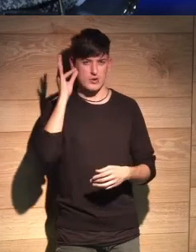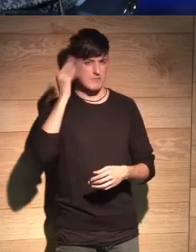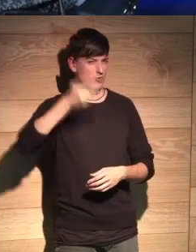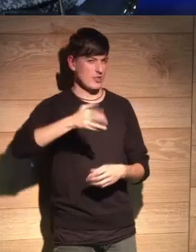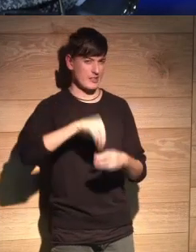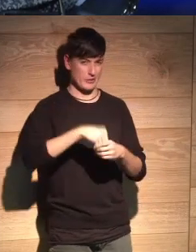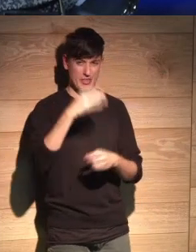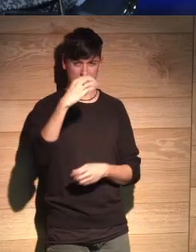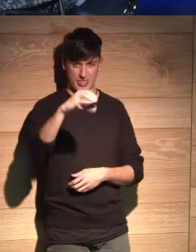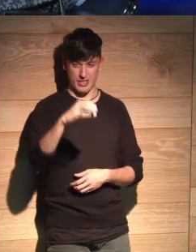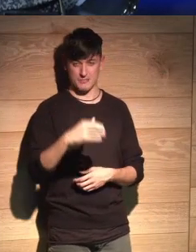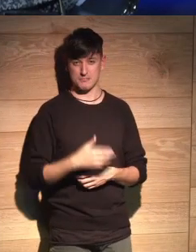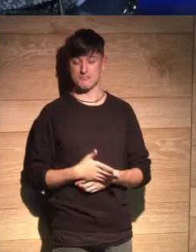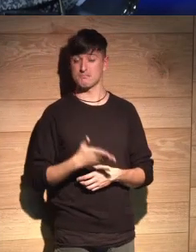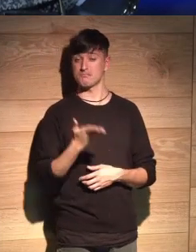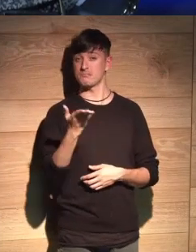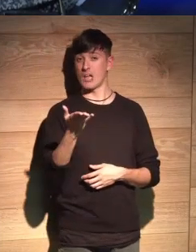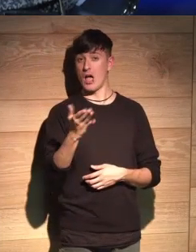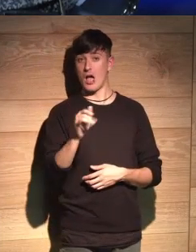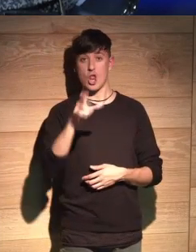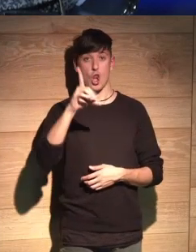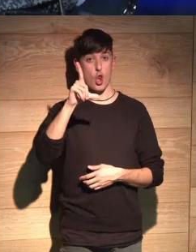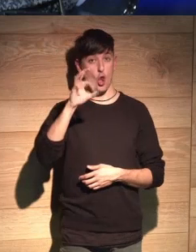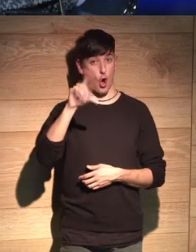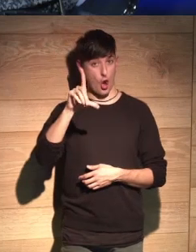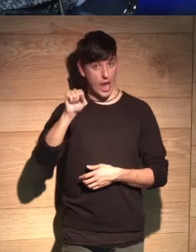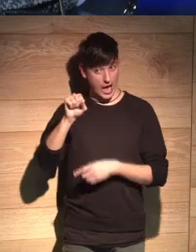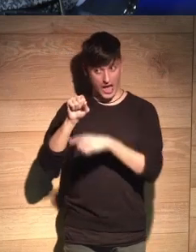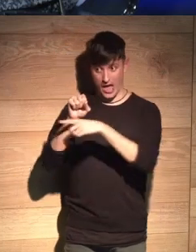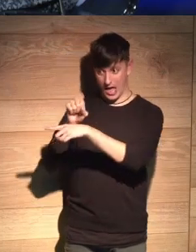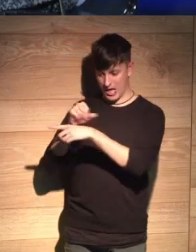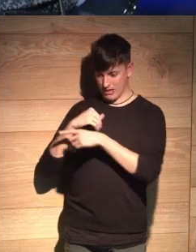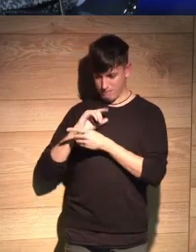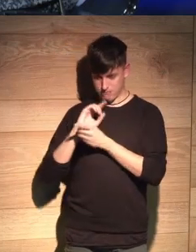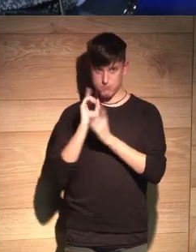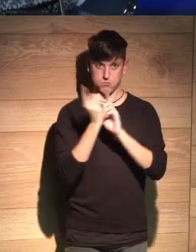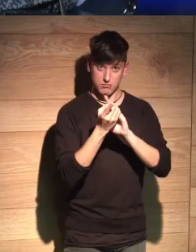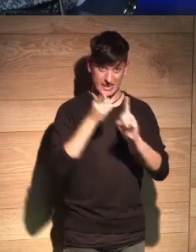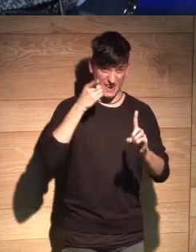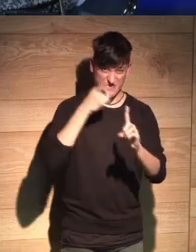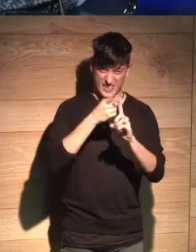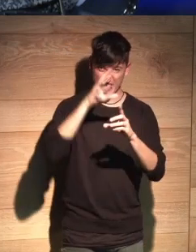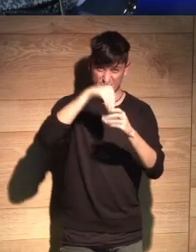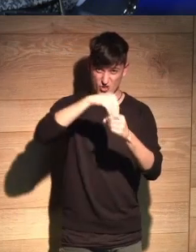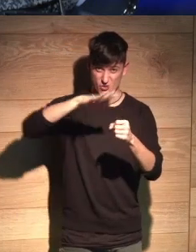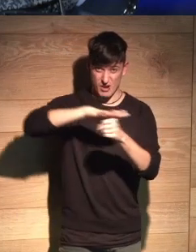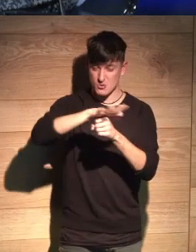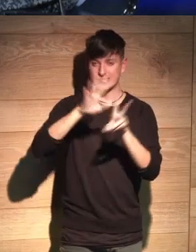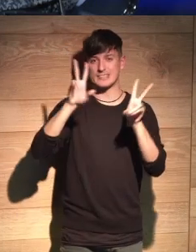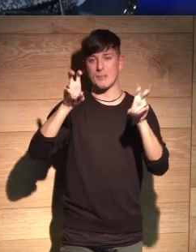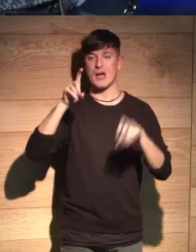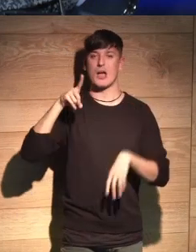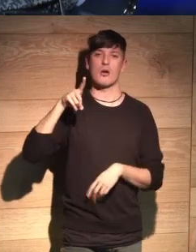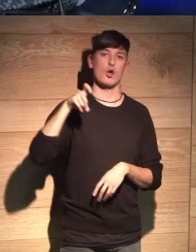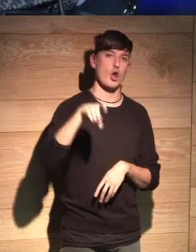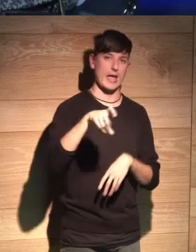very important women in science. And here we have one of them, Lola. You have become a landmark in such a difficult